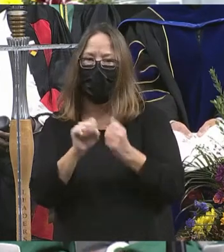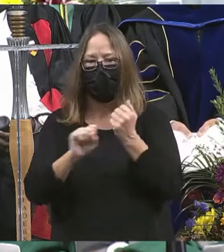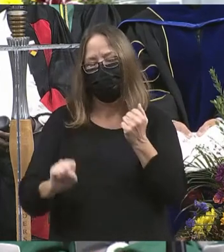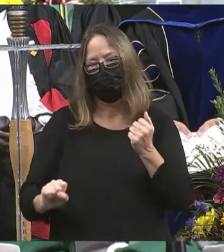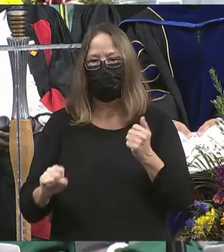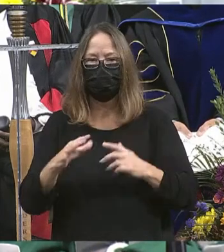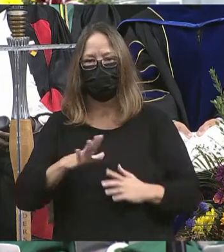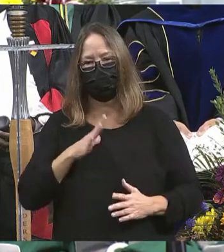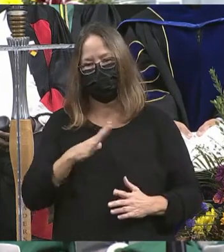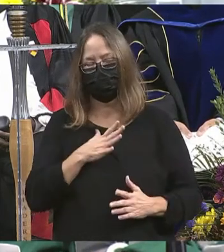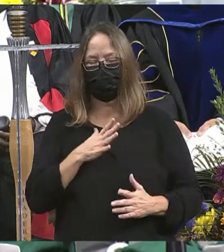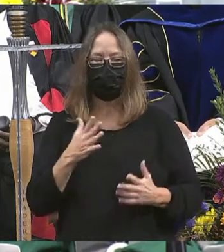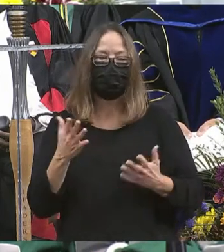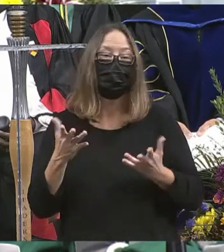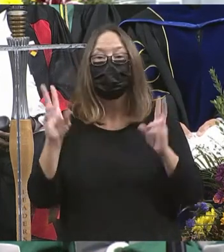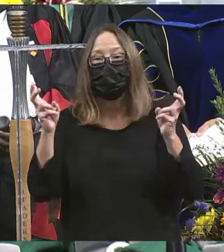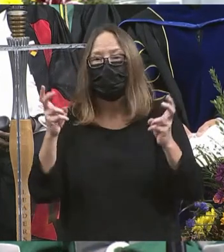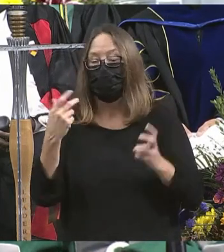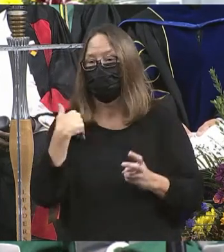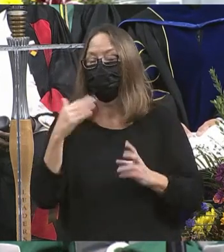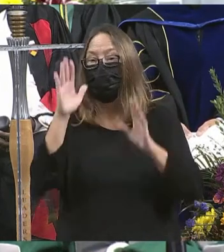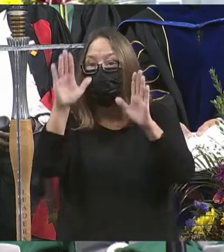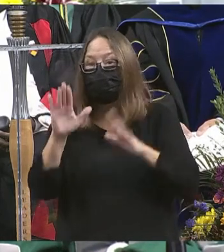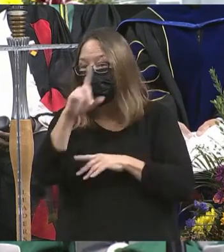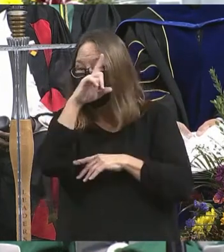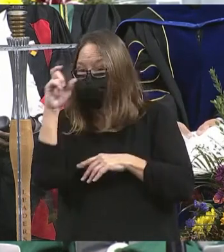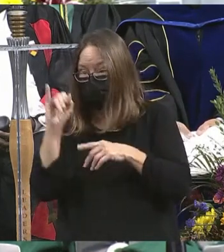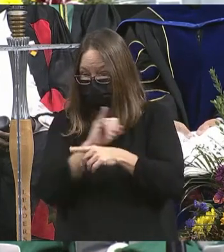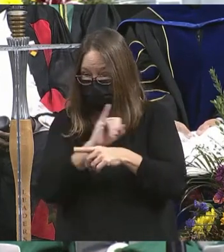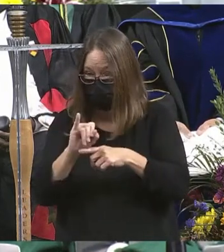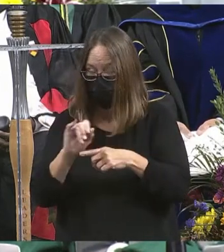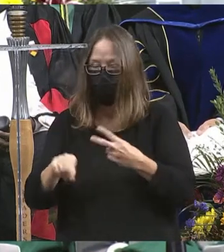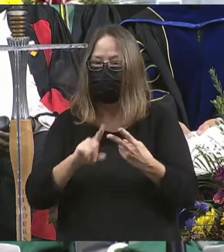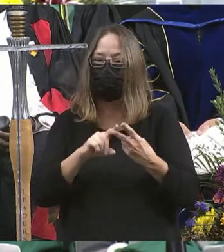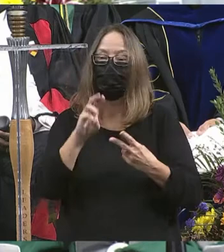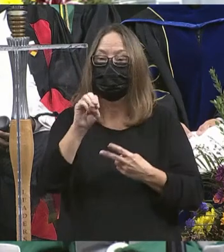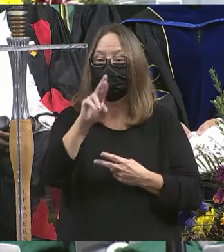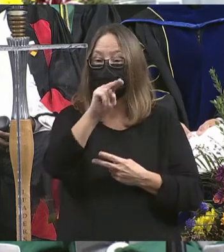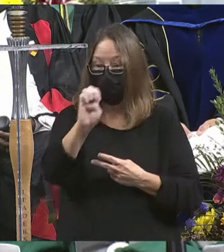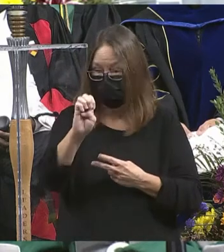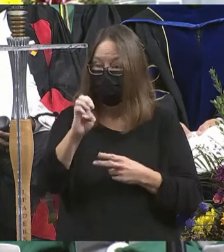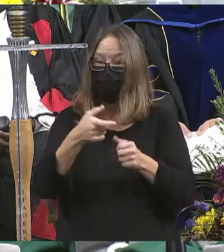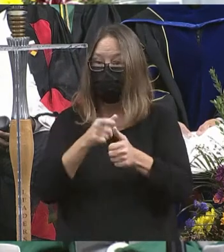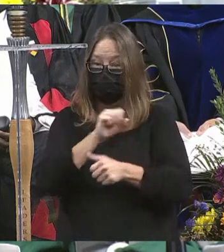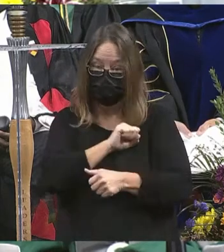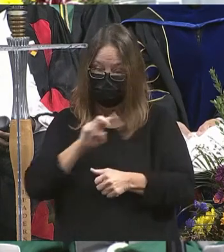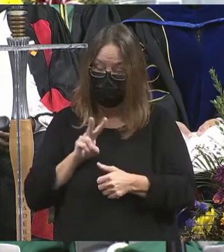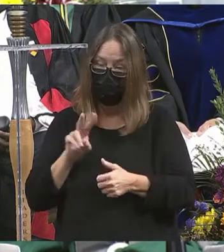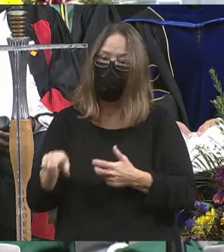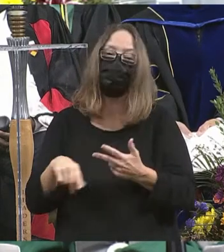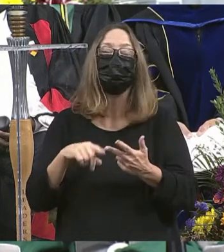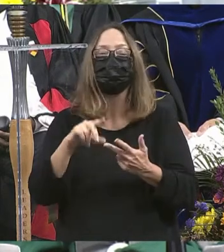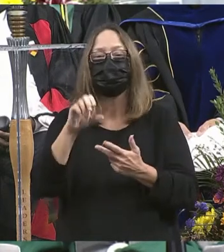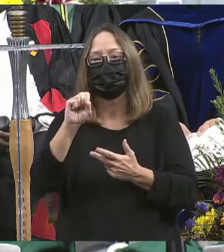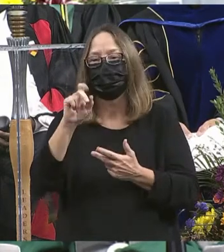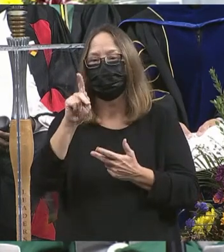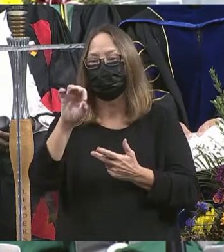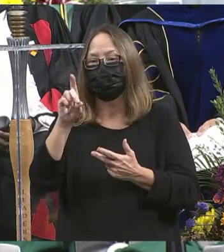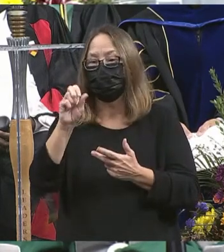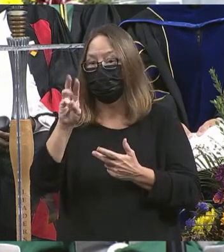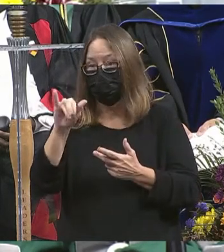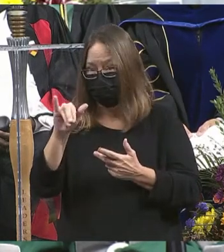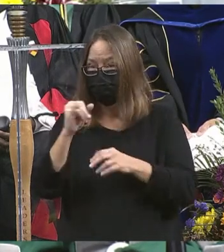2 awesome summer internships. One was out of marine biology out of Savannah State University and Skidaway Institute of